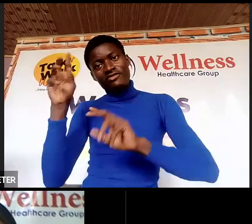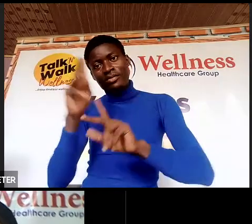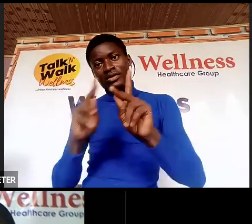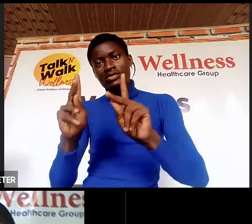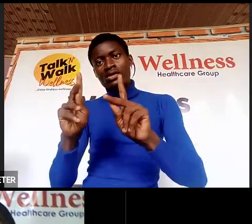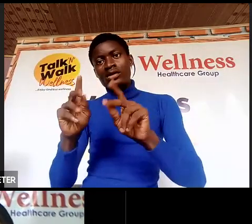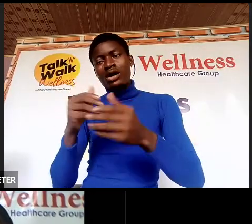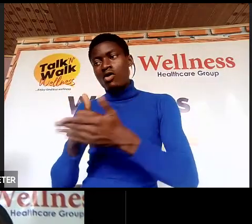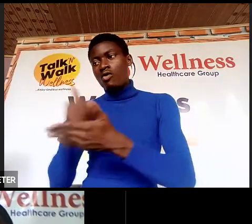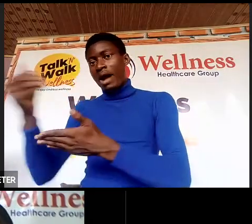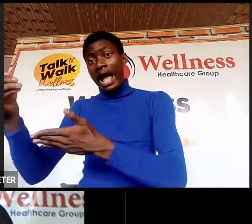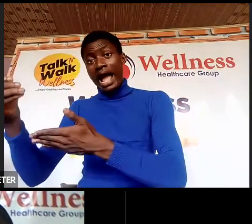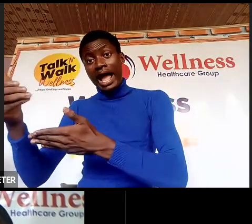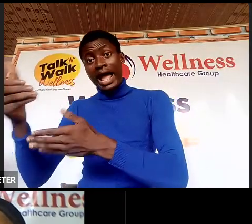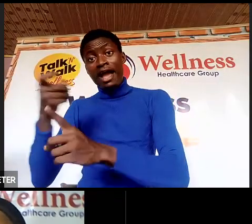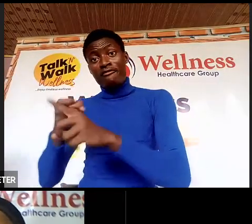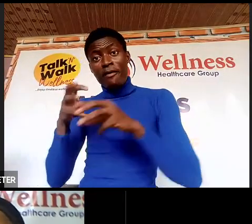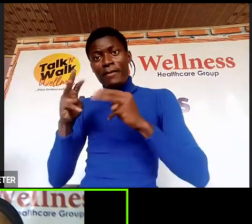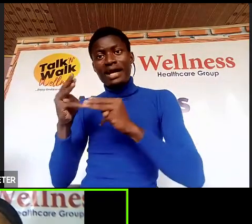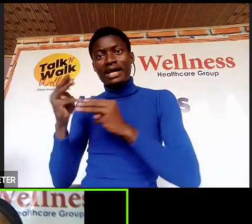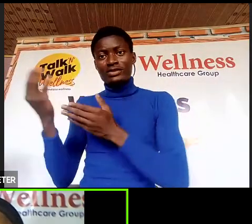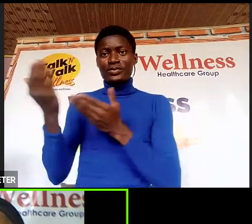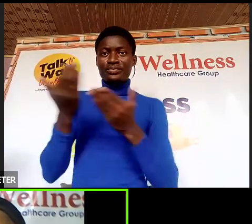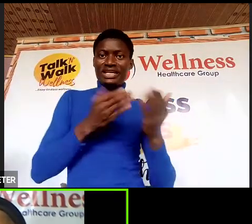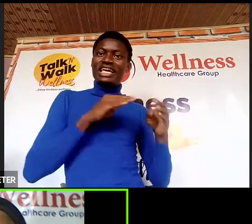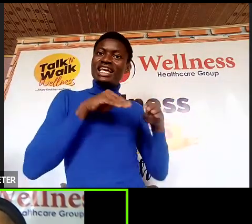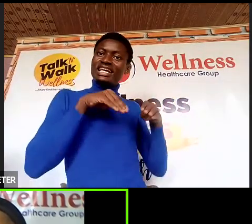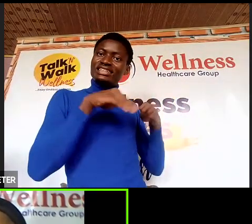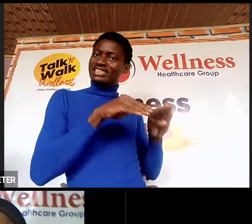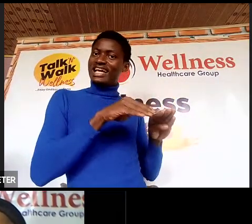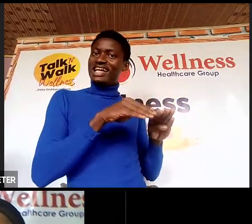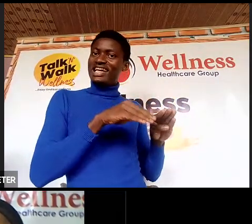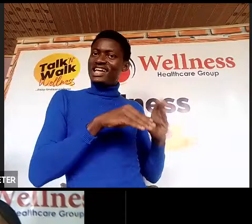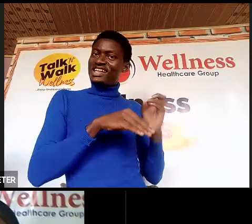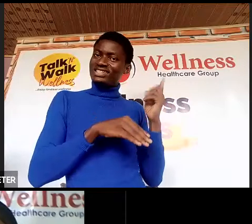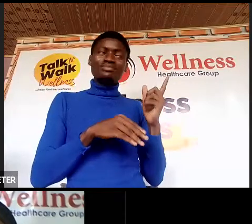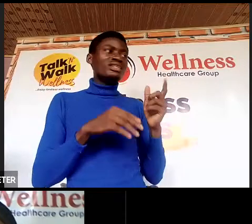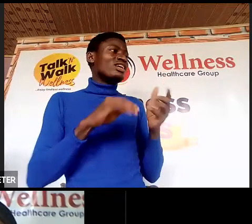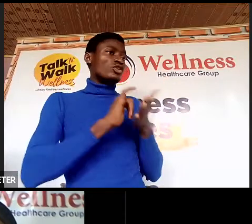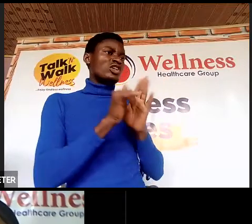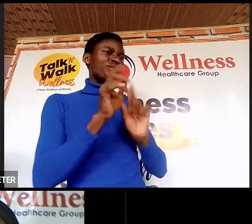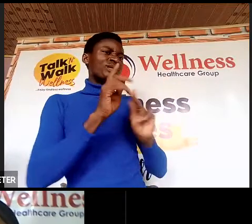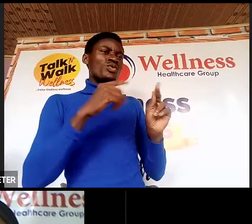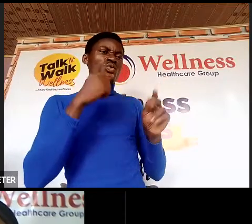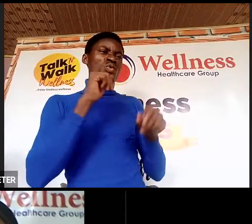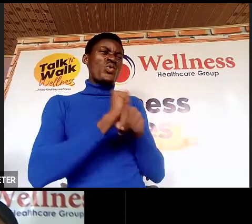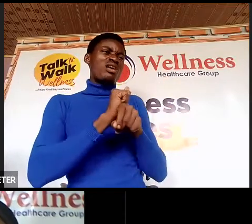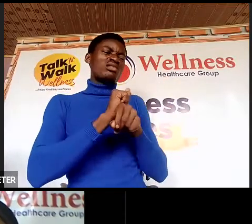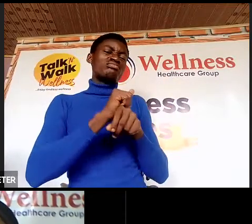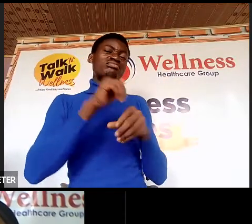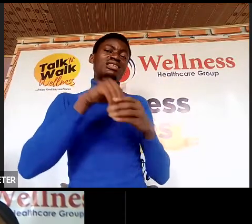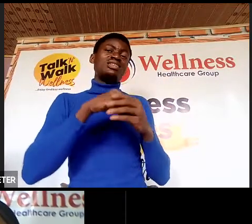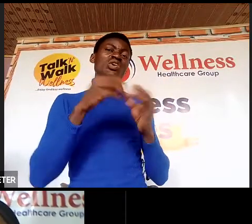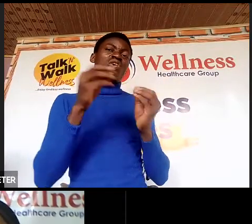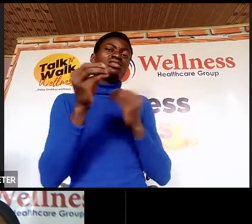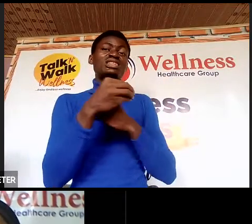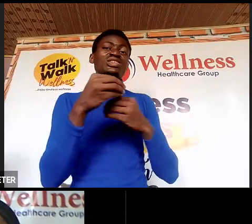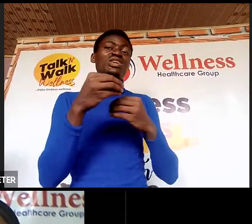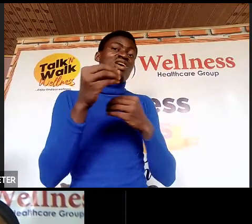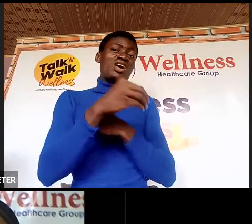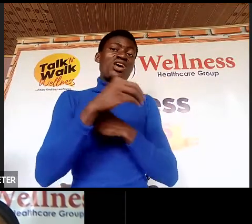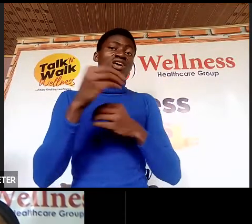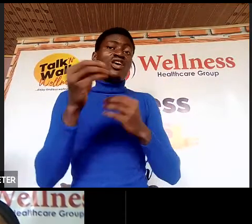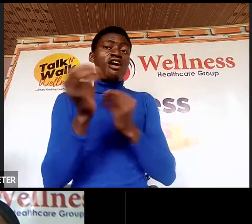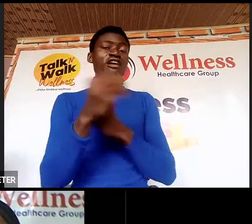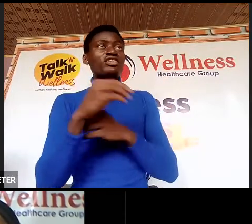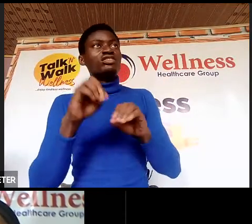like a lot of people like, but they don't have the time. But they know that all they are spending just 5% extra. They will please go and buy me something. She's someone